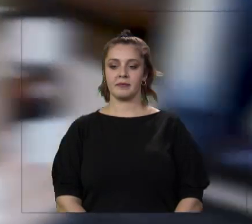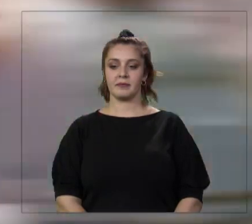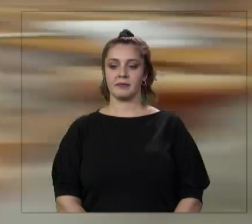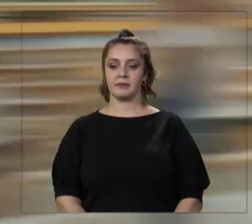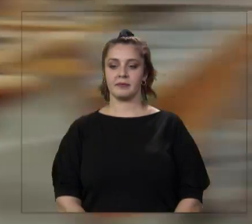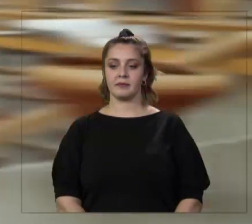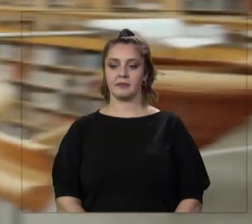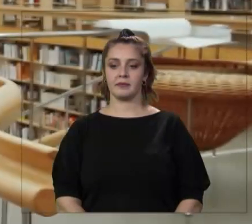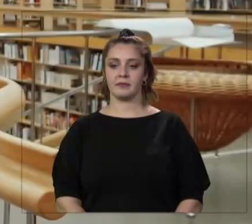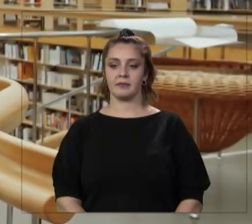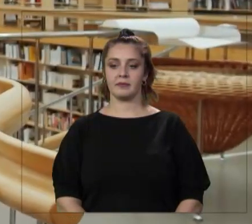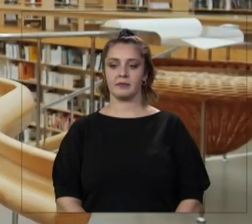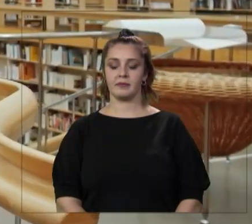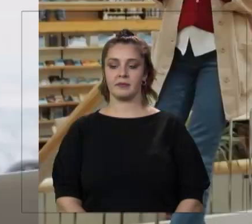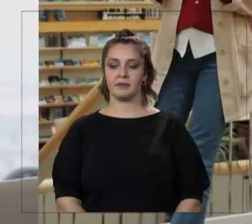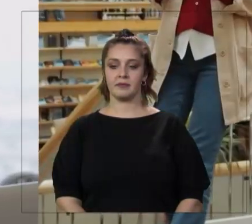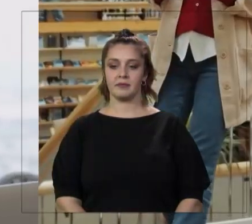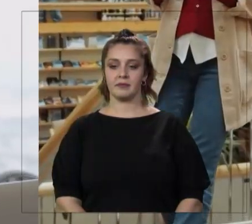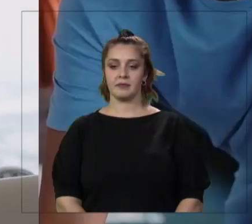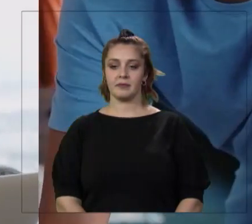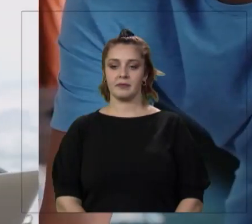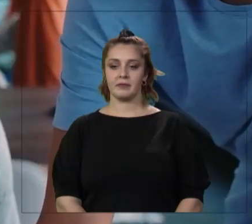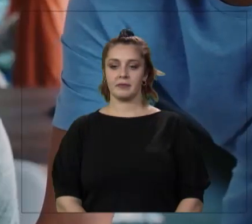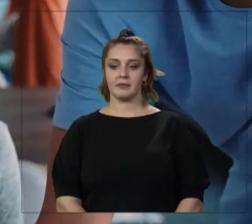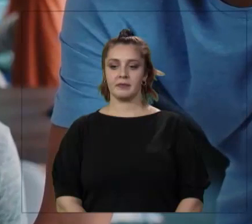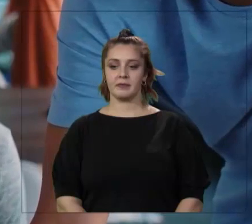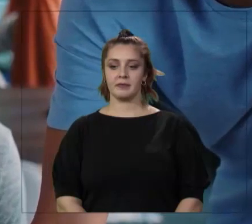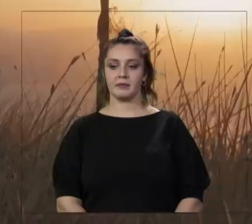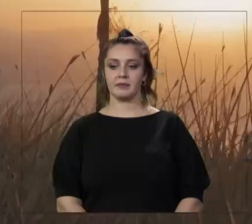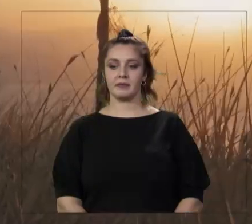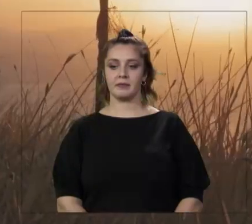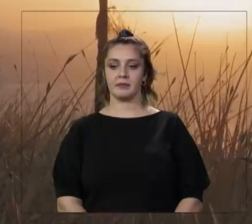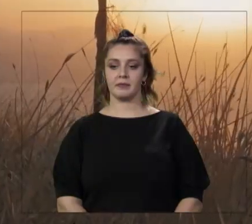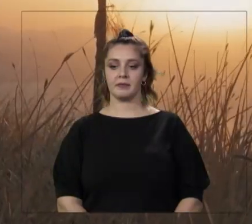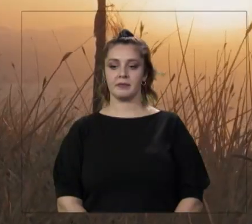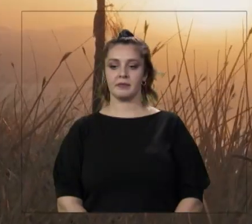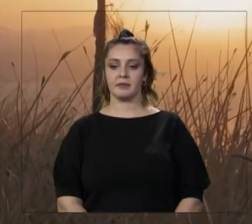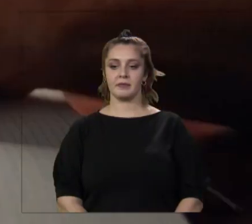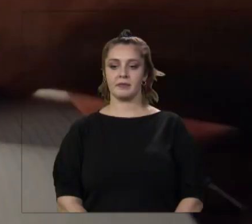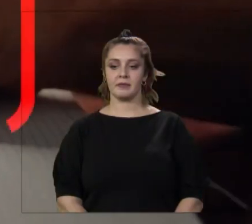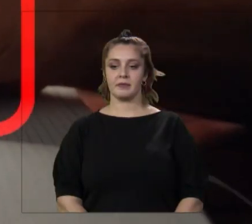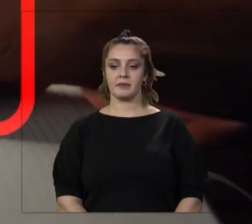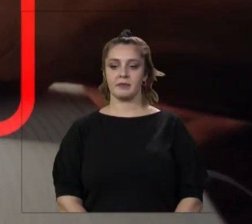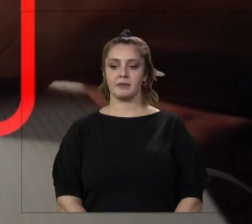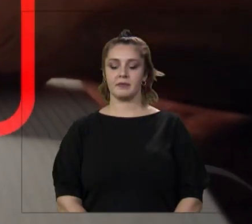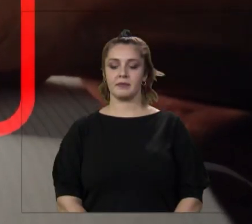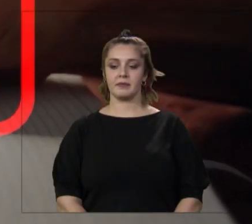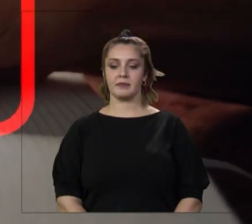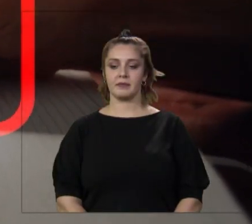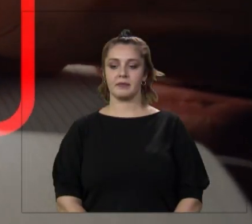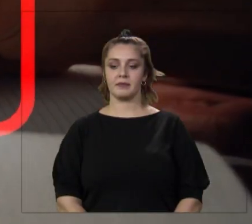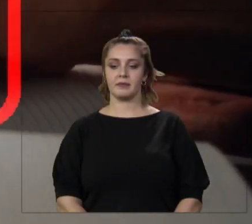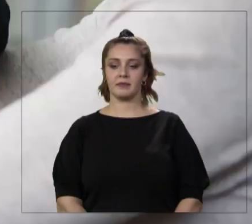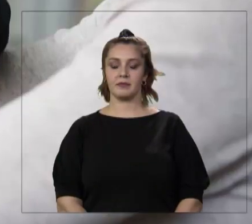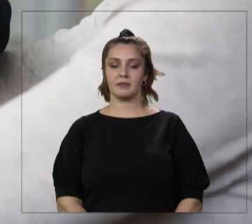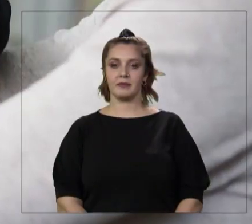Whether you are a research group from a university, a company, a non-profit organization, or even an individual, don't hesitate to send us information